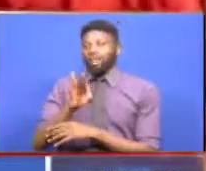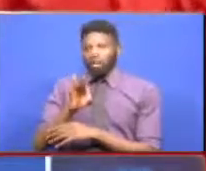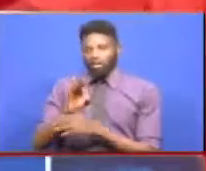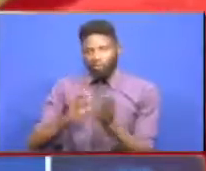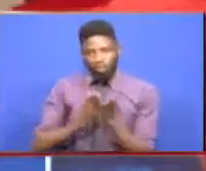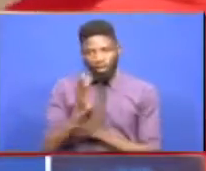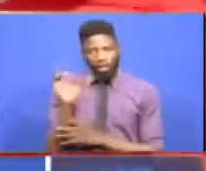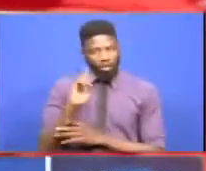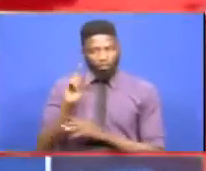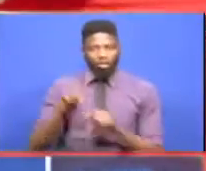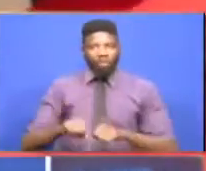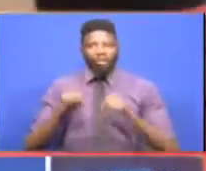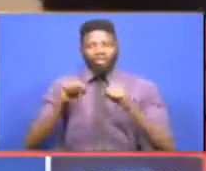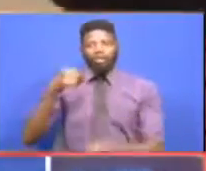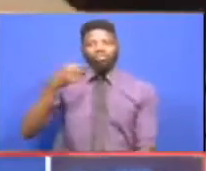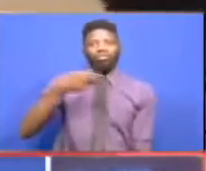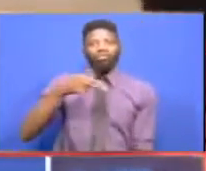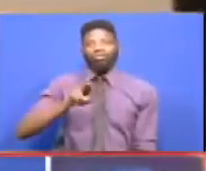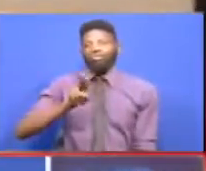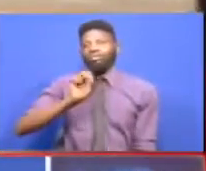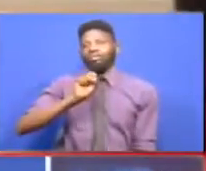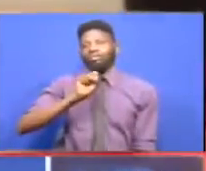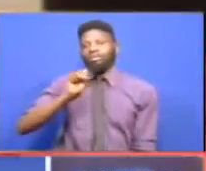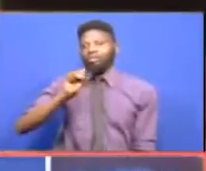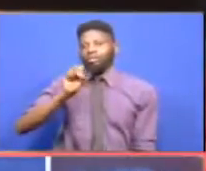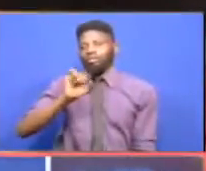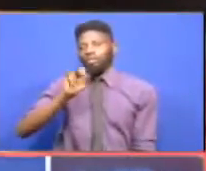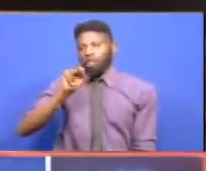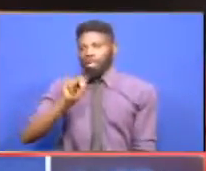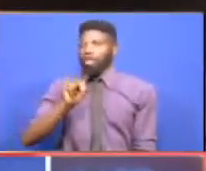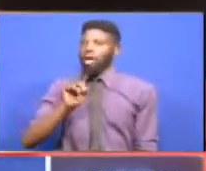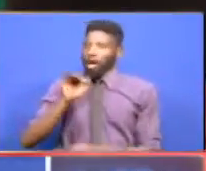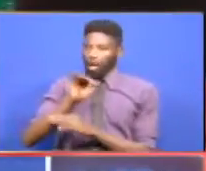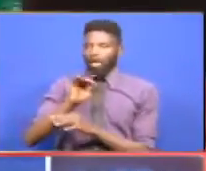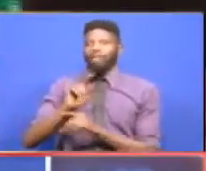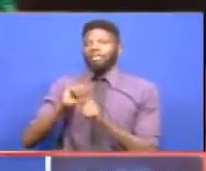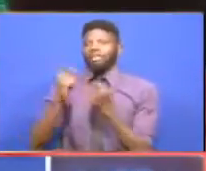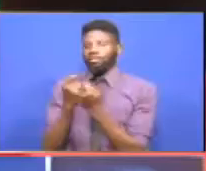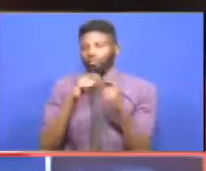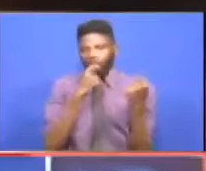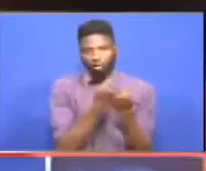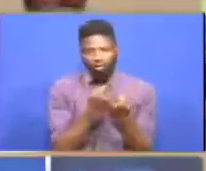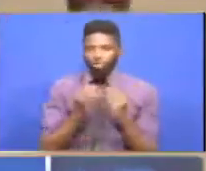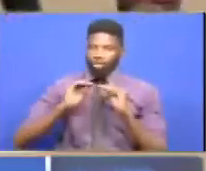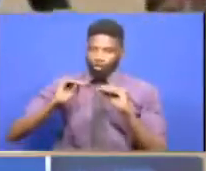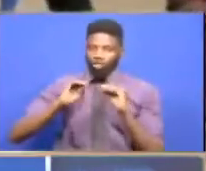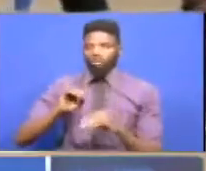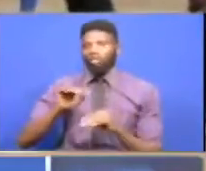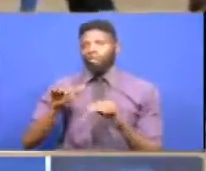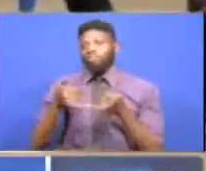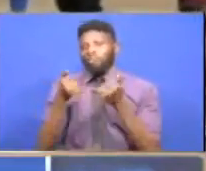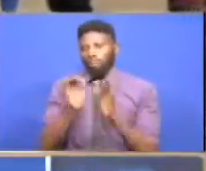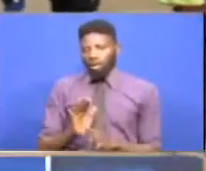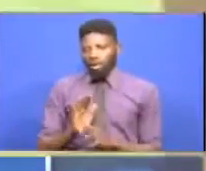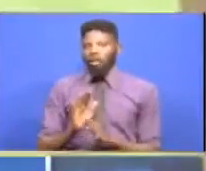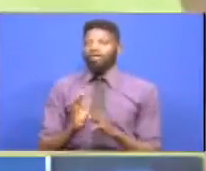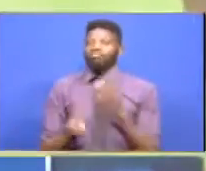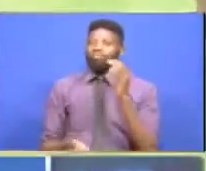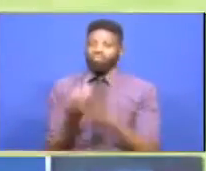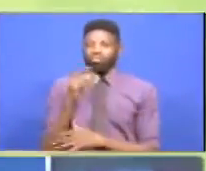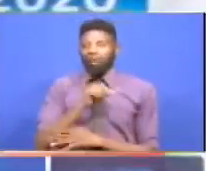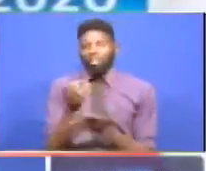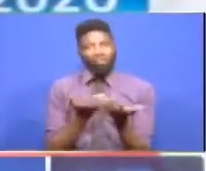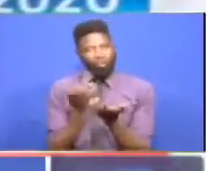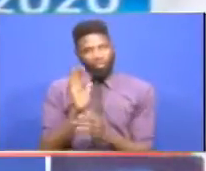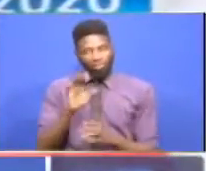Bashir has urged clubs to educate their players on the need to invest in other businesses in order to help sustain their